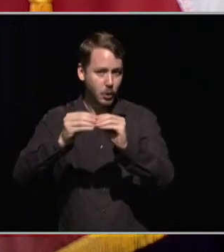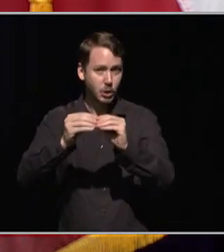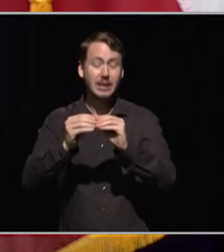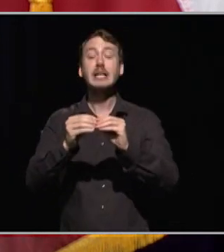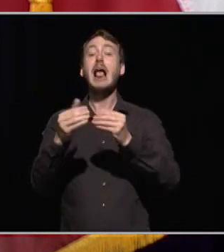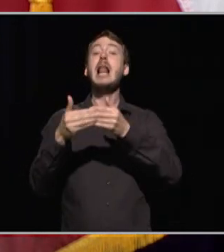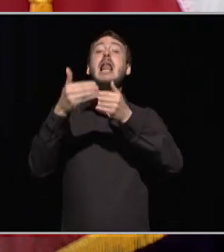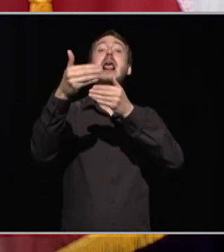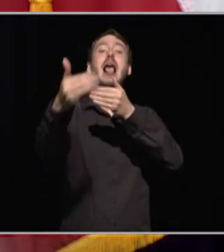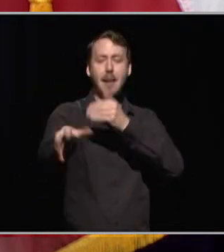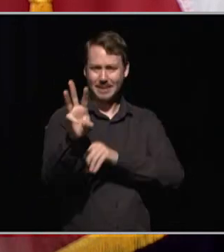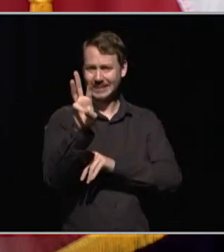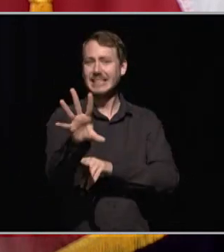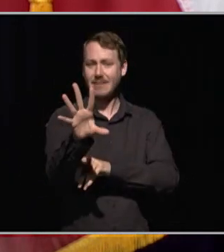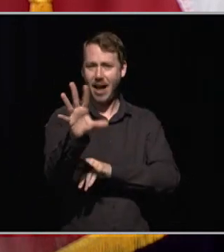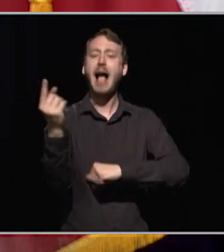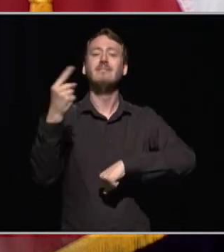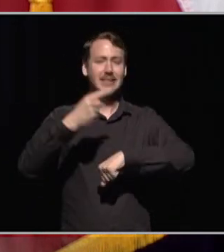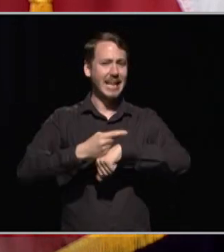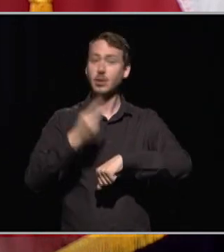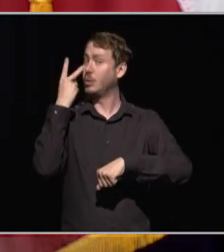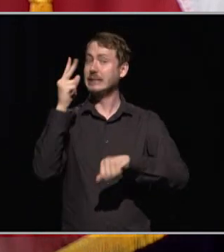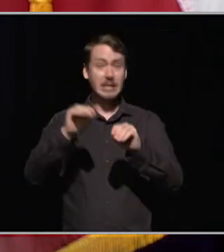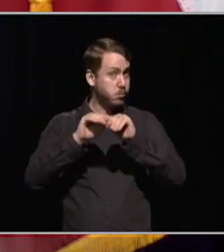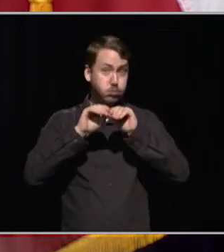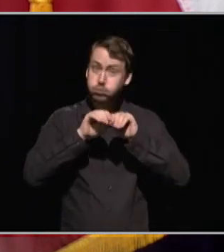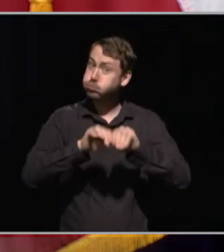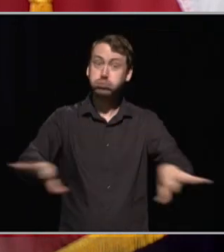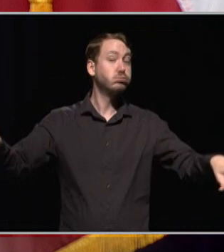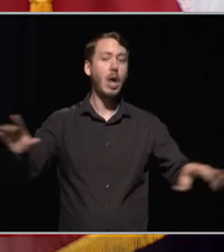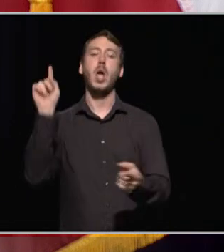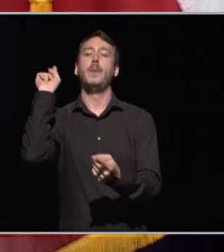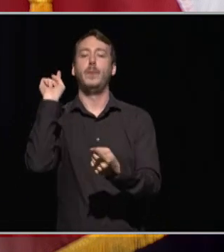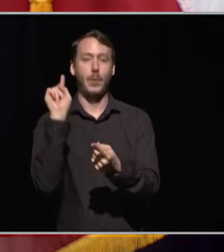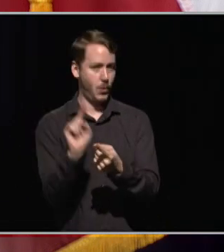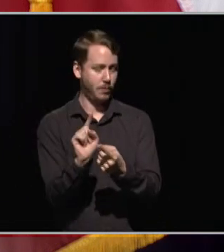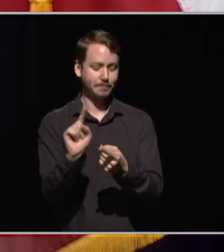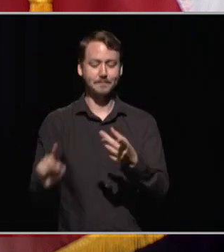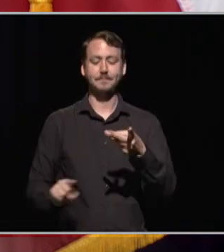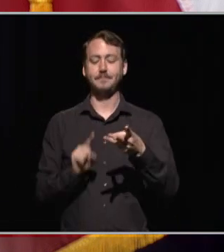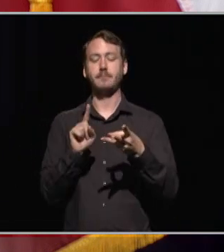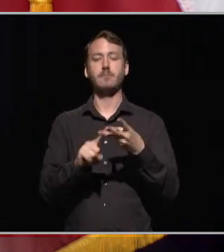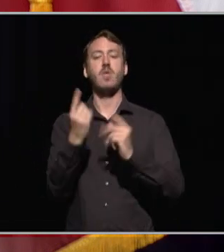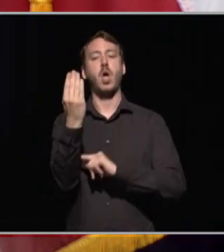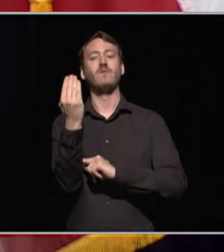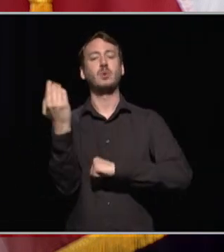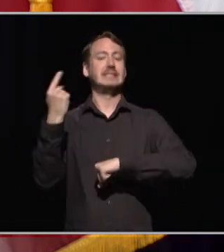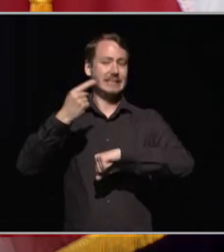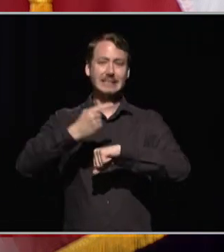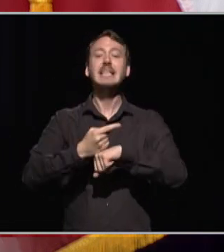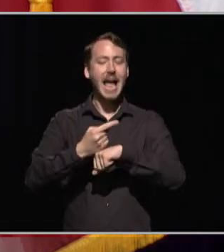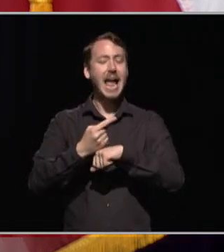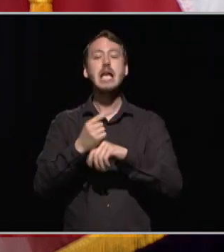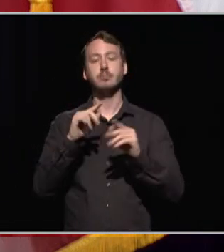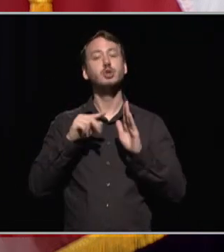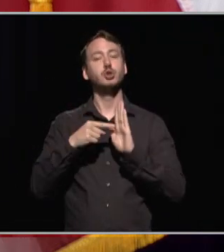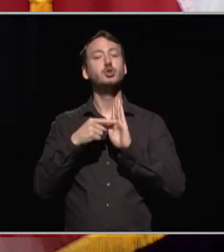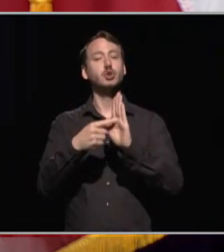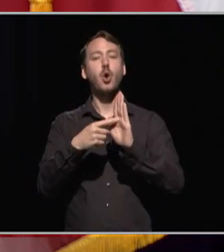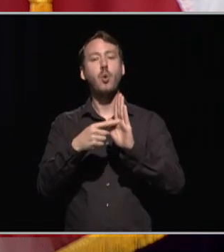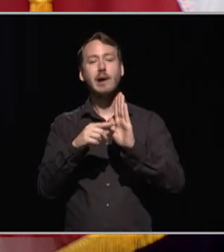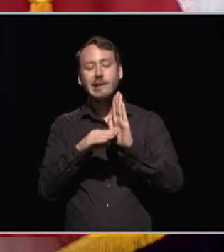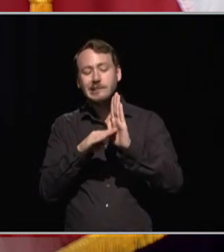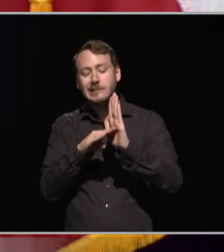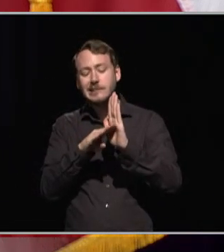seeing an exponential spread of COVID-19. Finally, the 14-day case curve continues to show a steady decline, but we want to